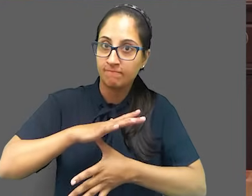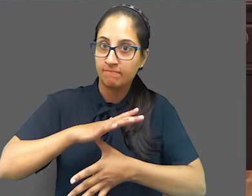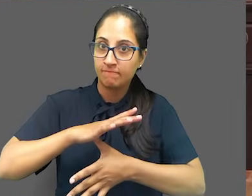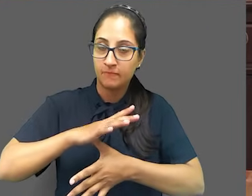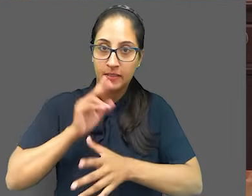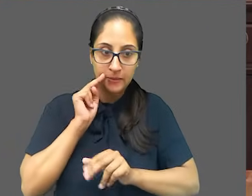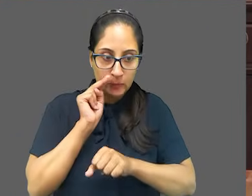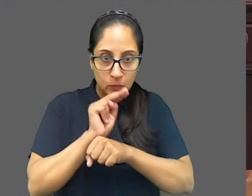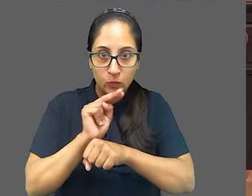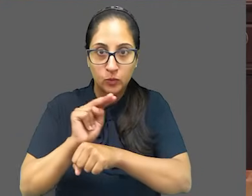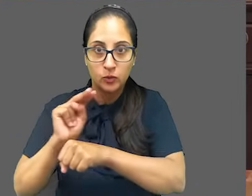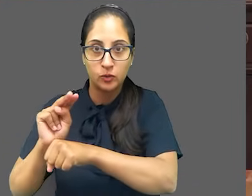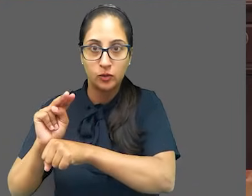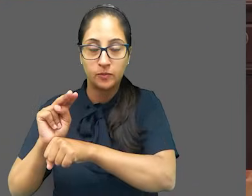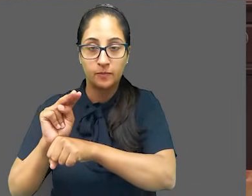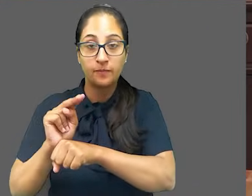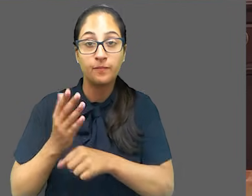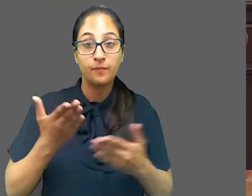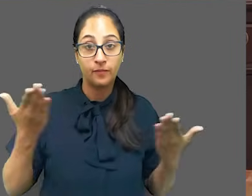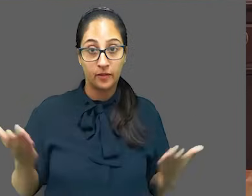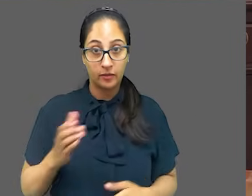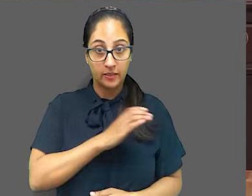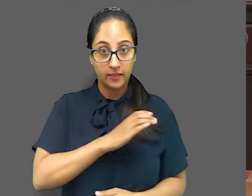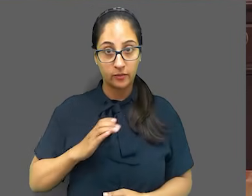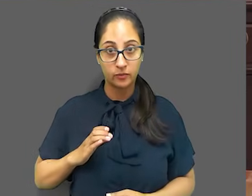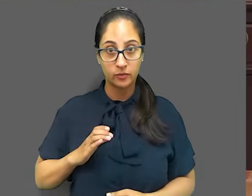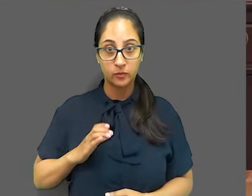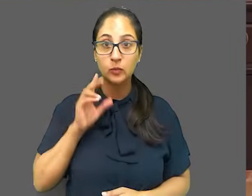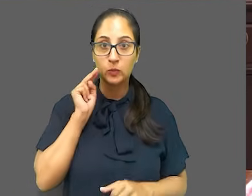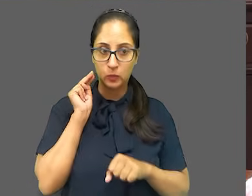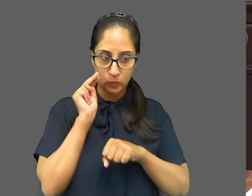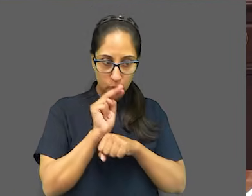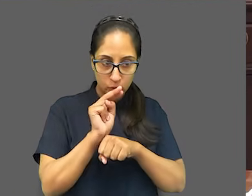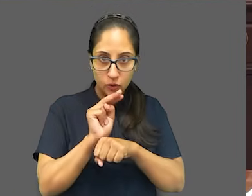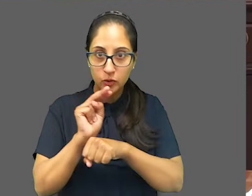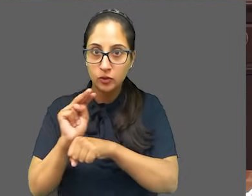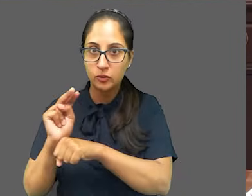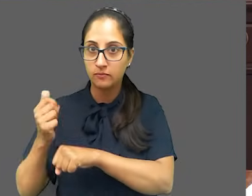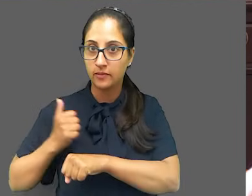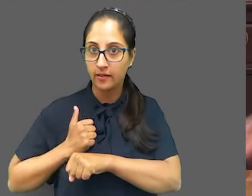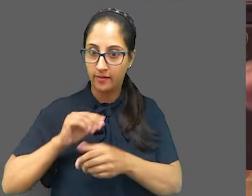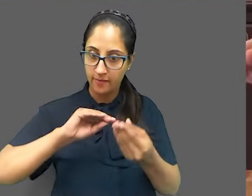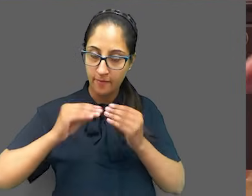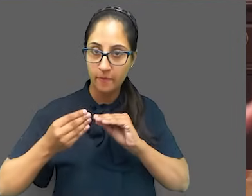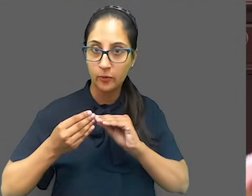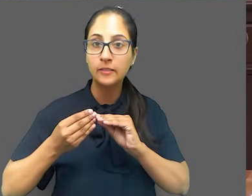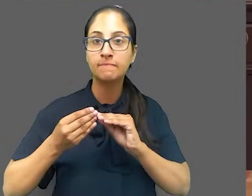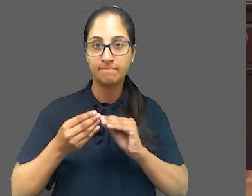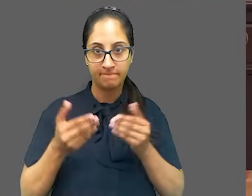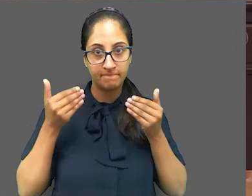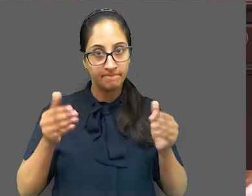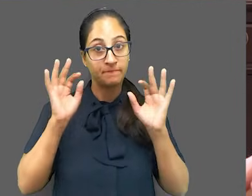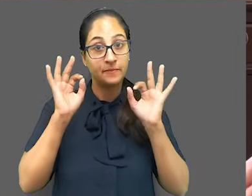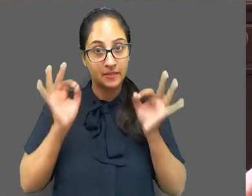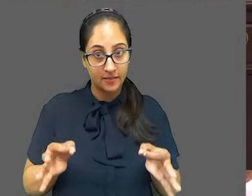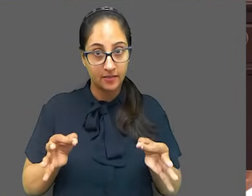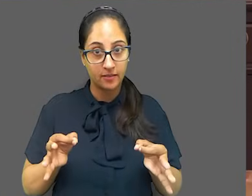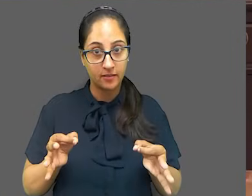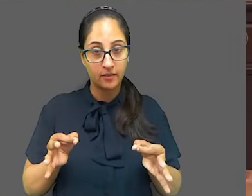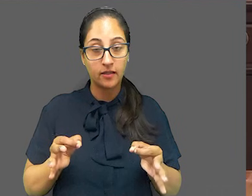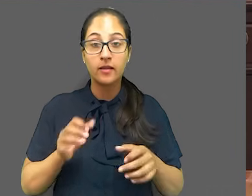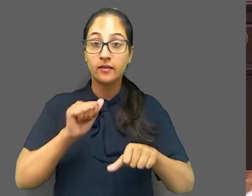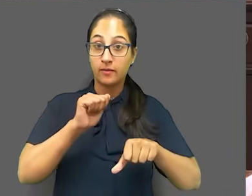Jamaat institutions have been closely monitoring these developments and as a result are further reducing Jamaat